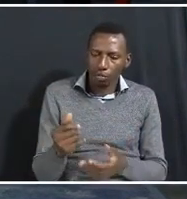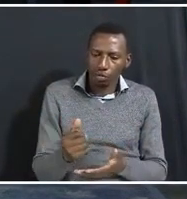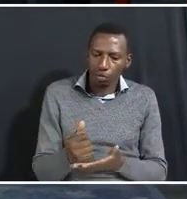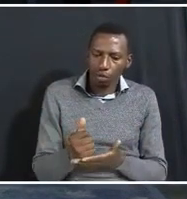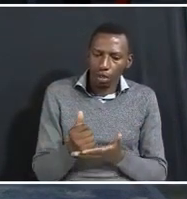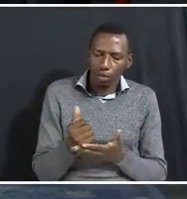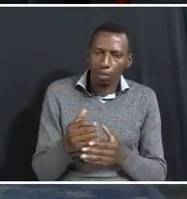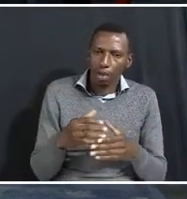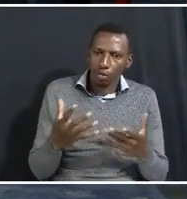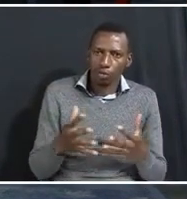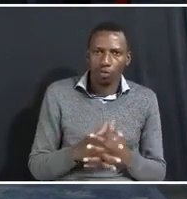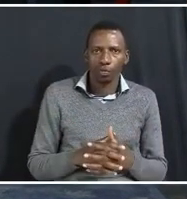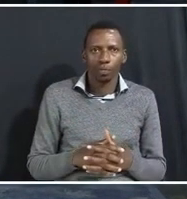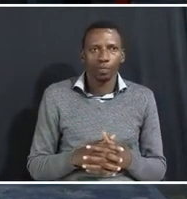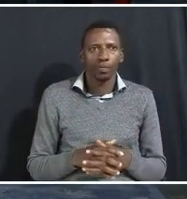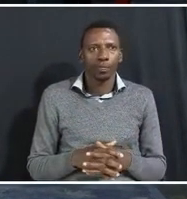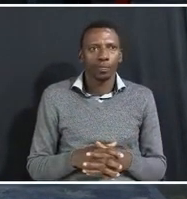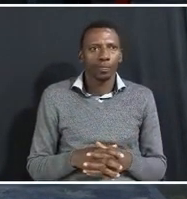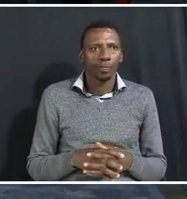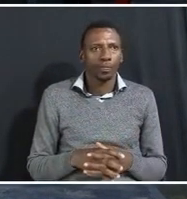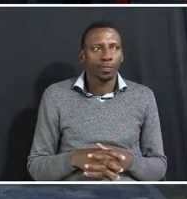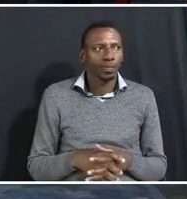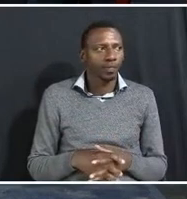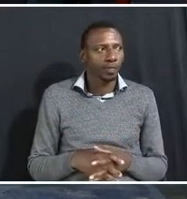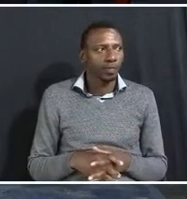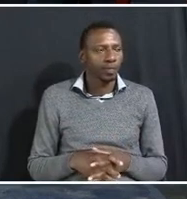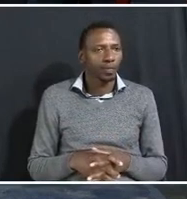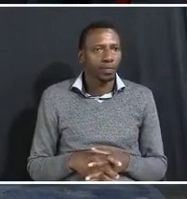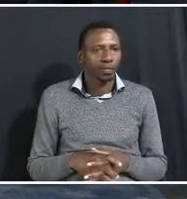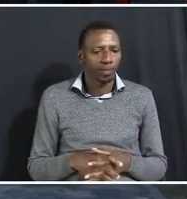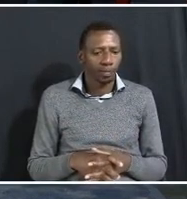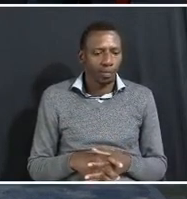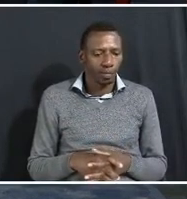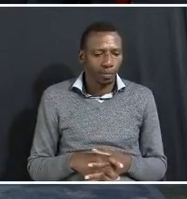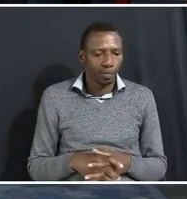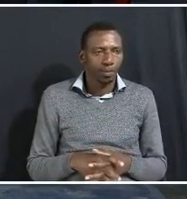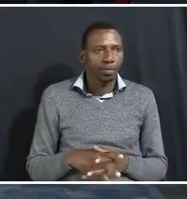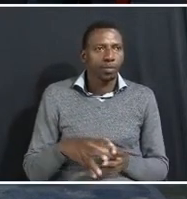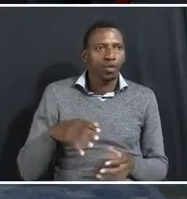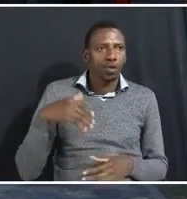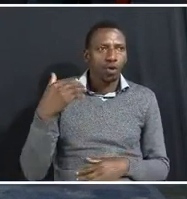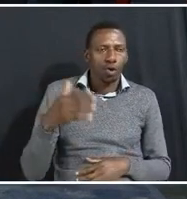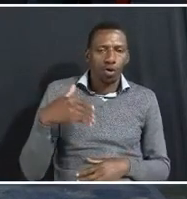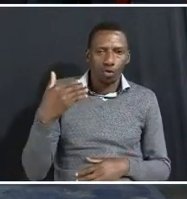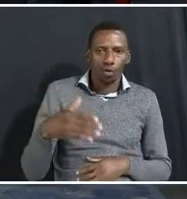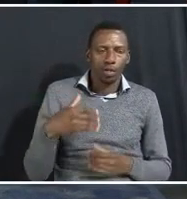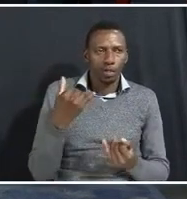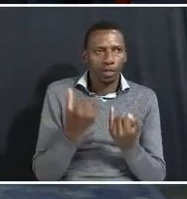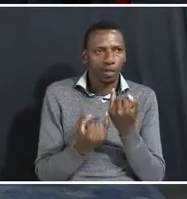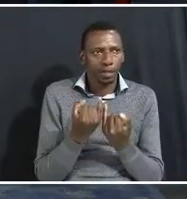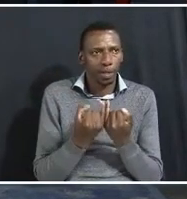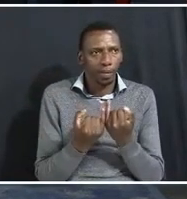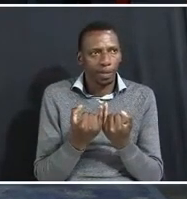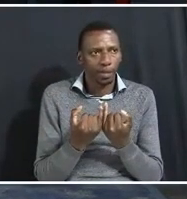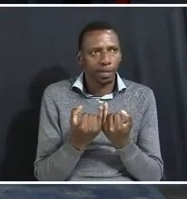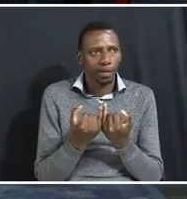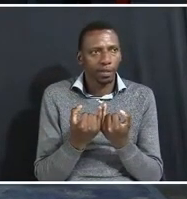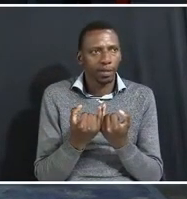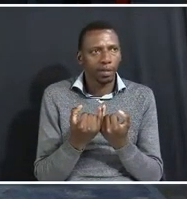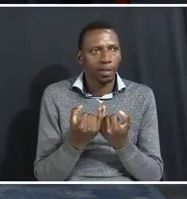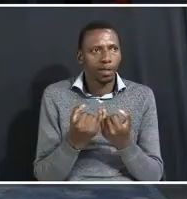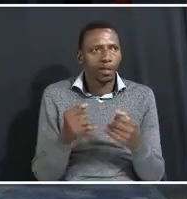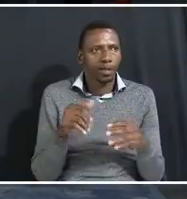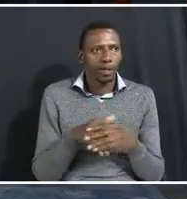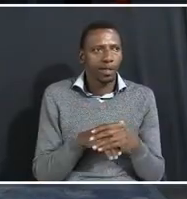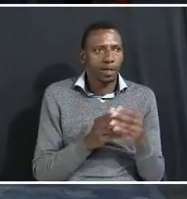So let's start with Nora. Okay, usually on every Sabbath, during the service